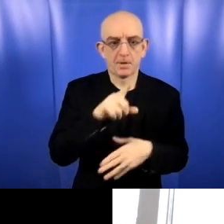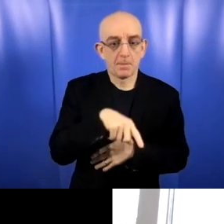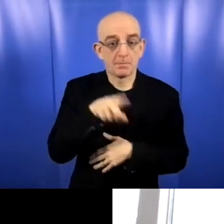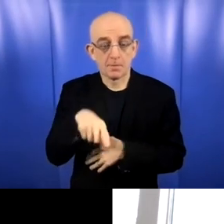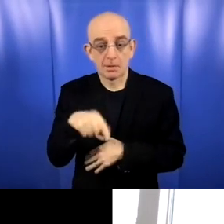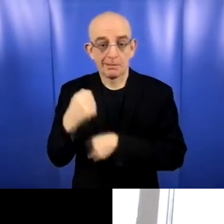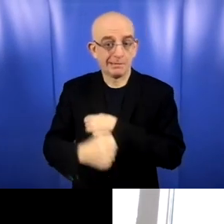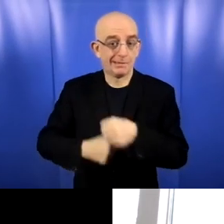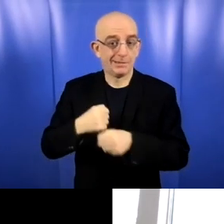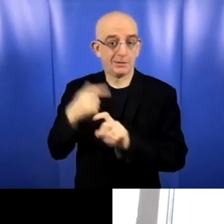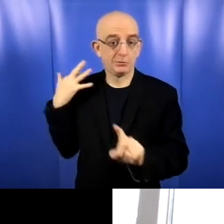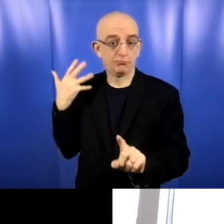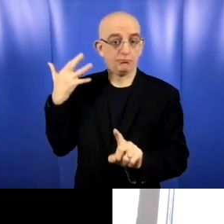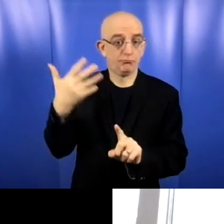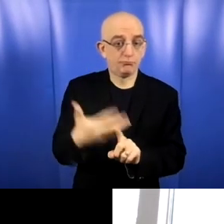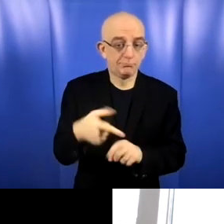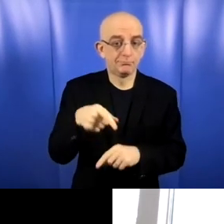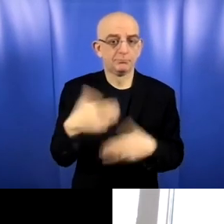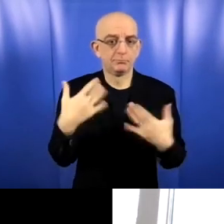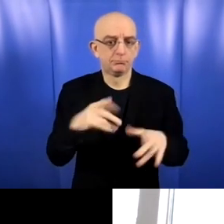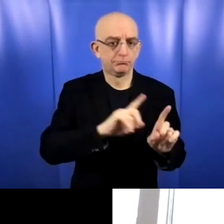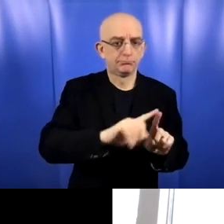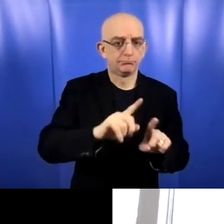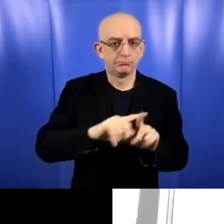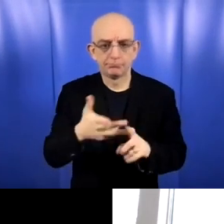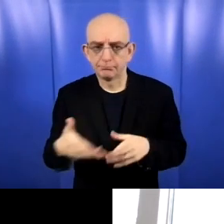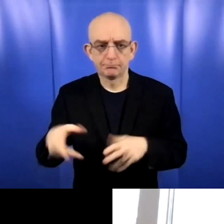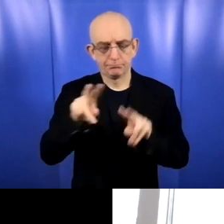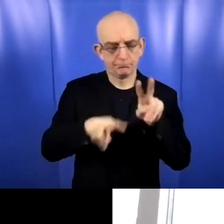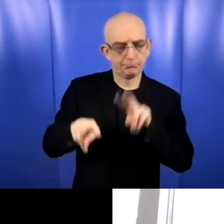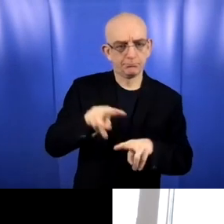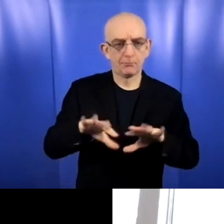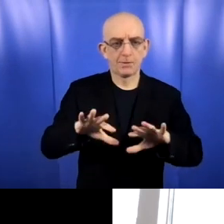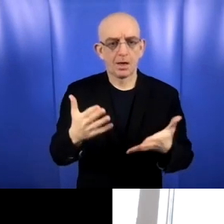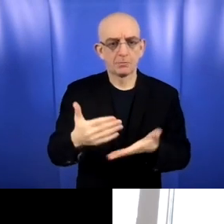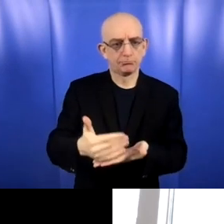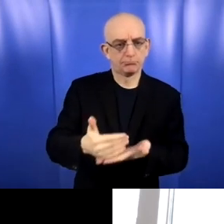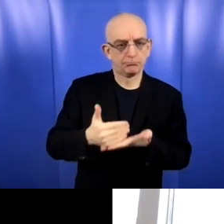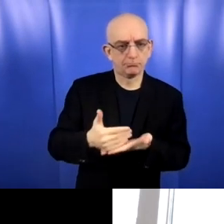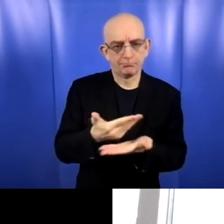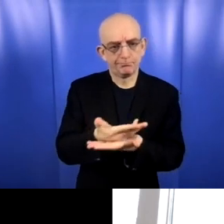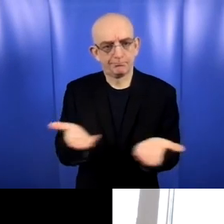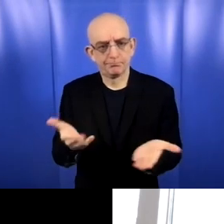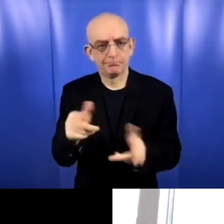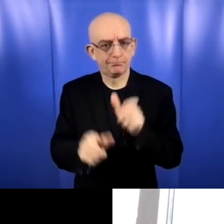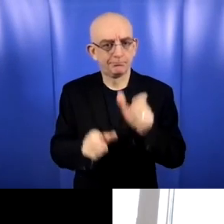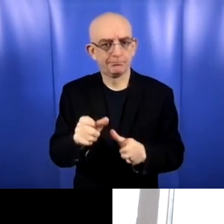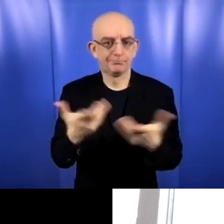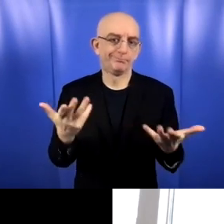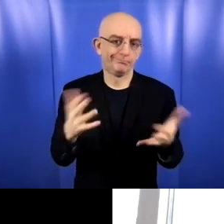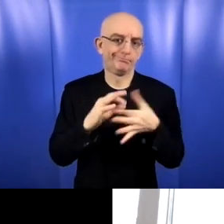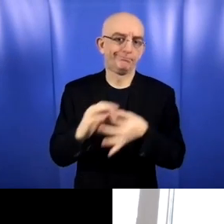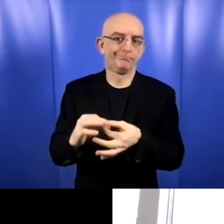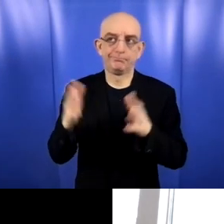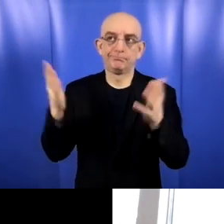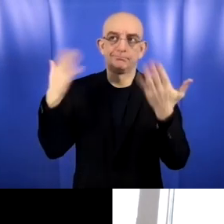and many others. Collaboration with scholars and researchers, including refugee scholars and researchers, has also helped us to